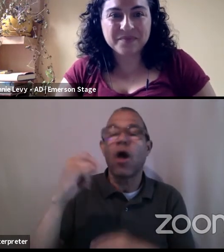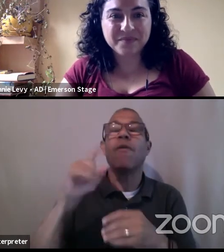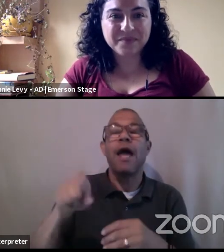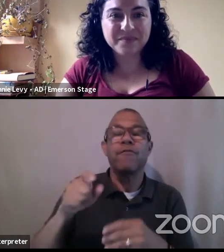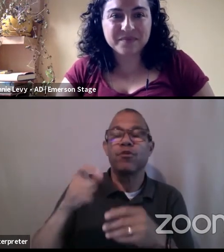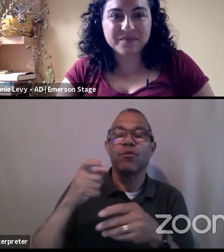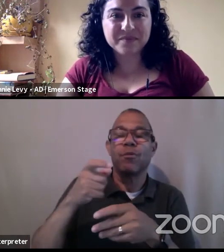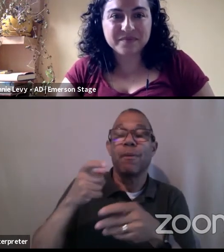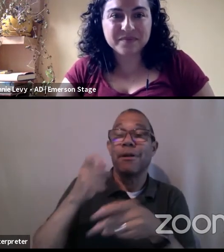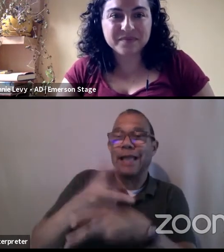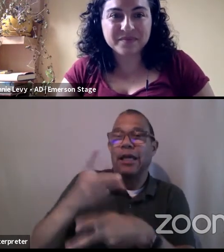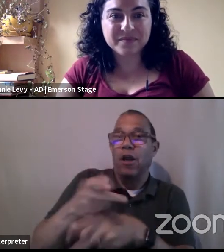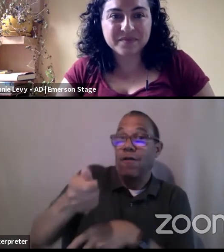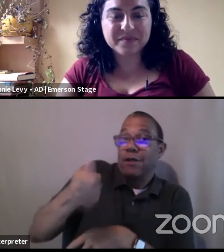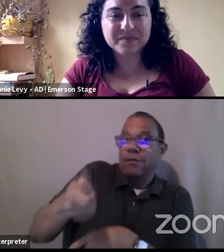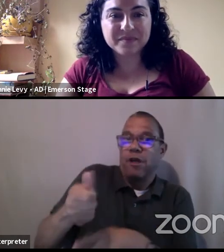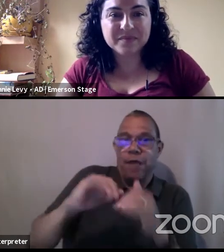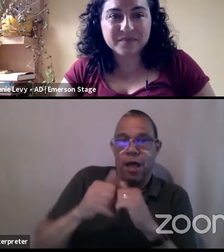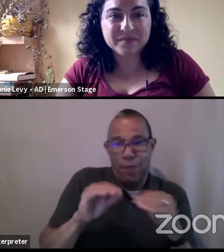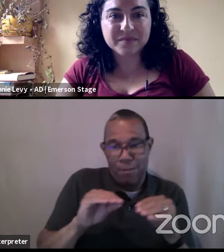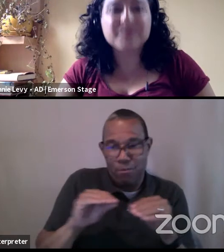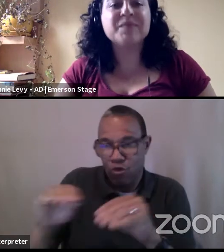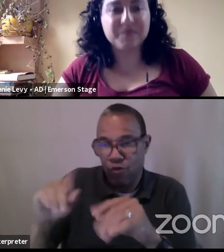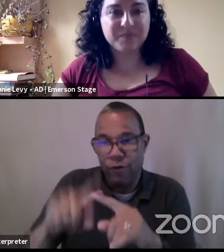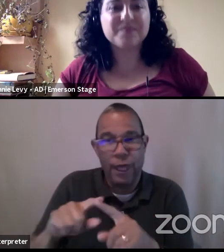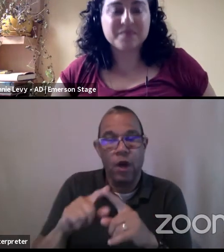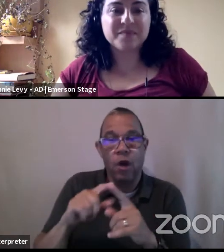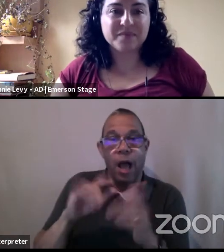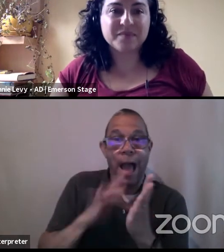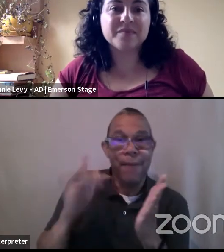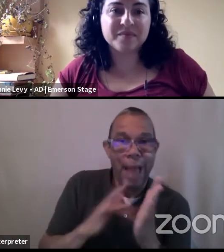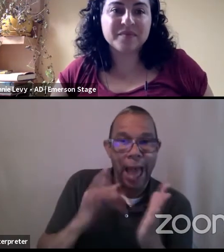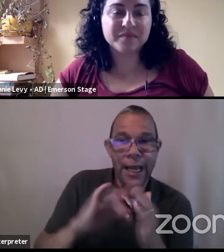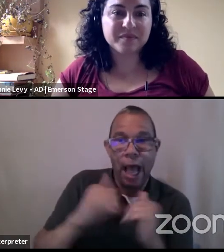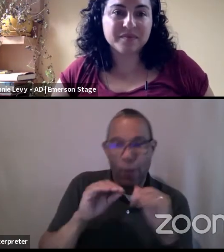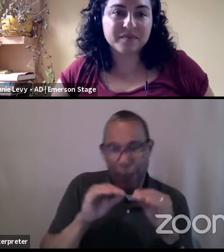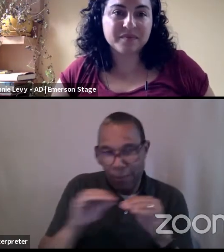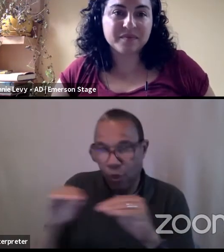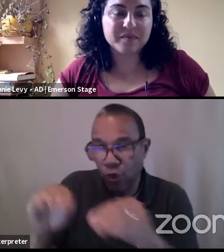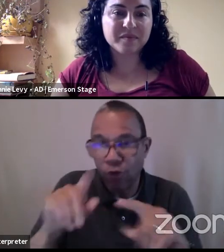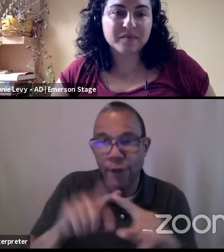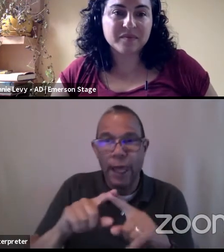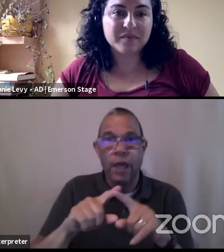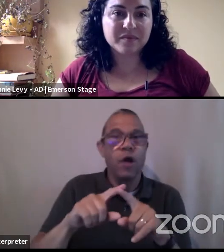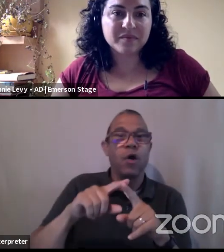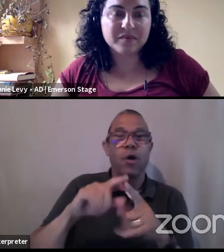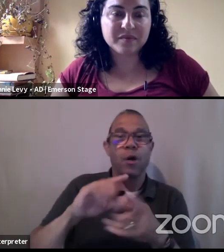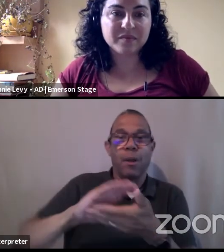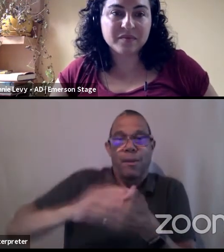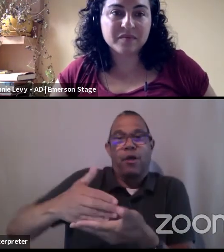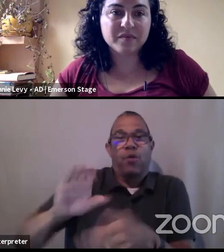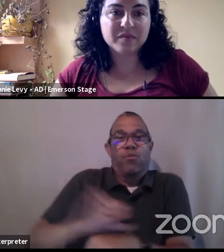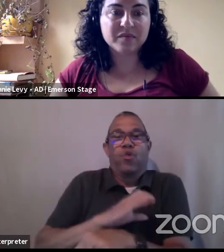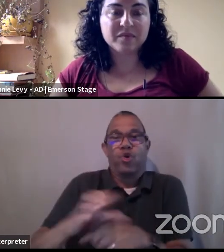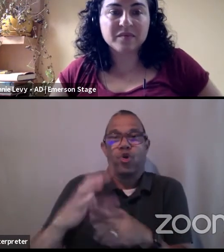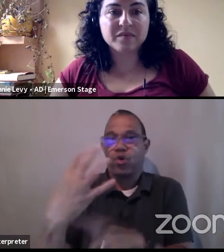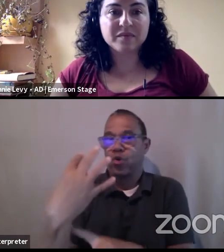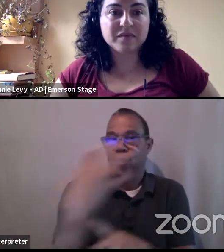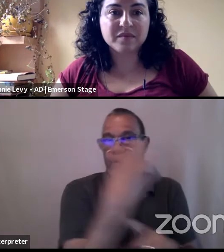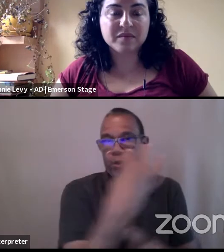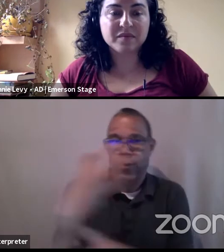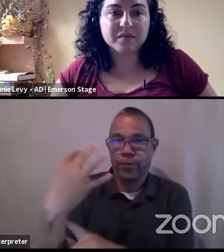manage what light should be added, uh, over, uh, what, uh, over where and,